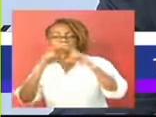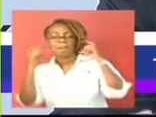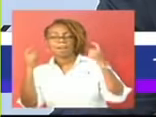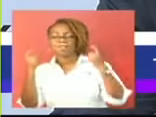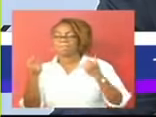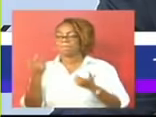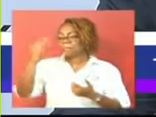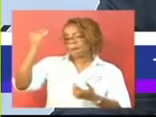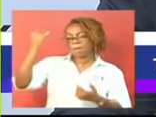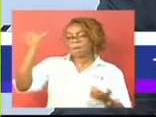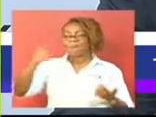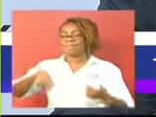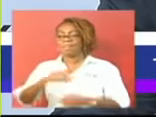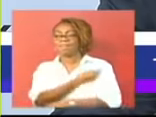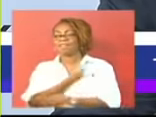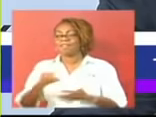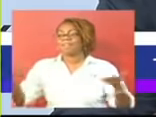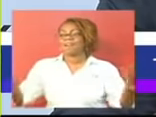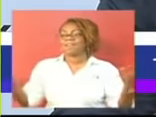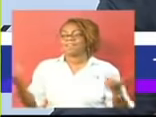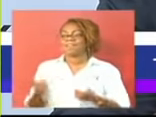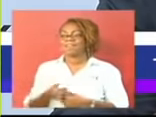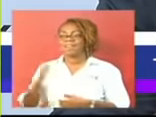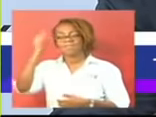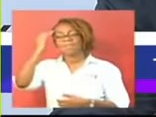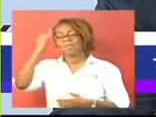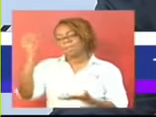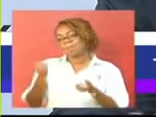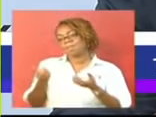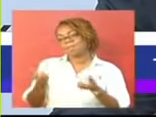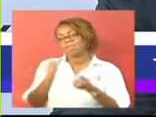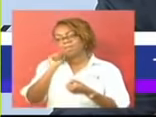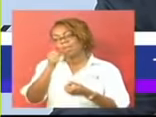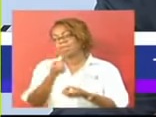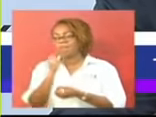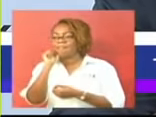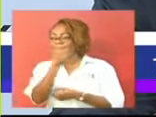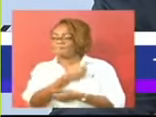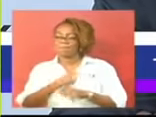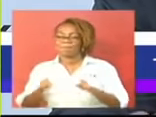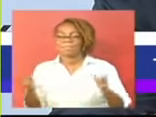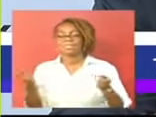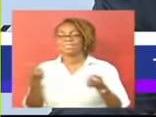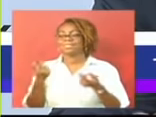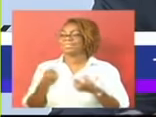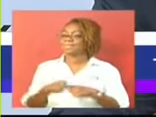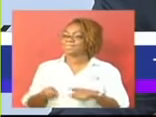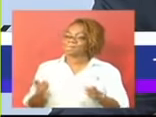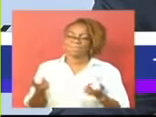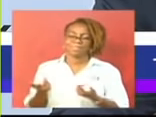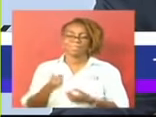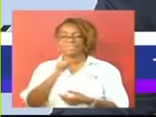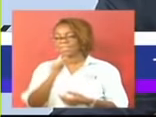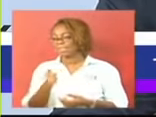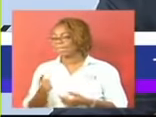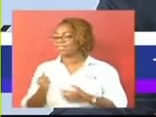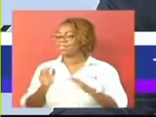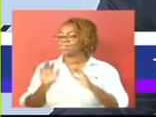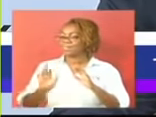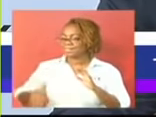to think about moving away from some of the risk reduction measures that have been proven to work well. Even